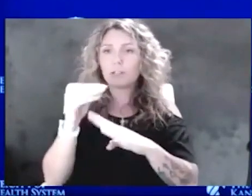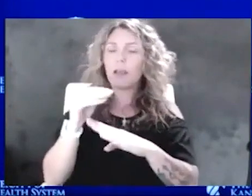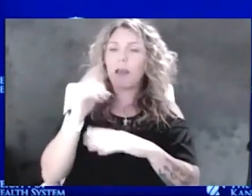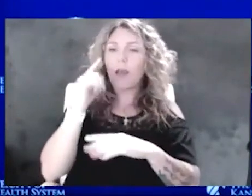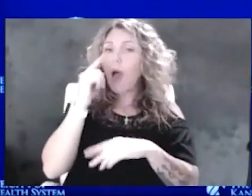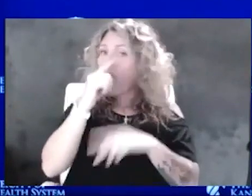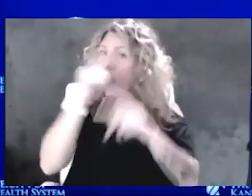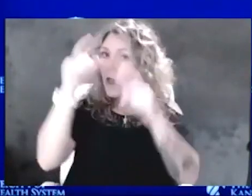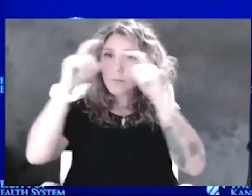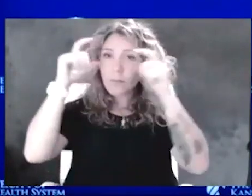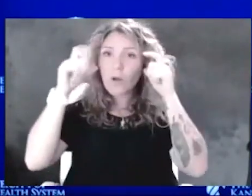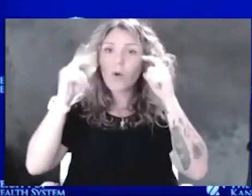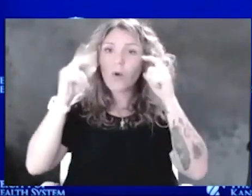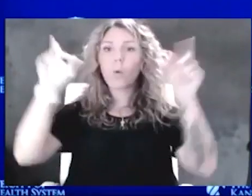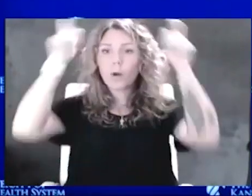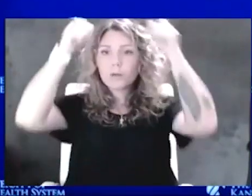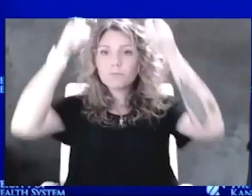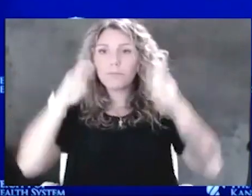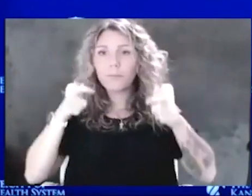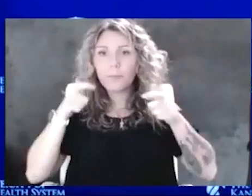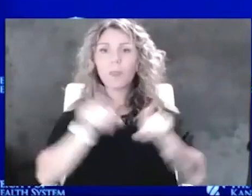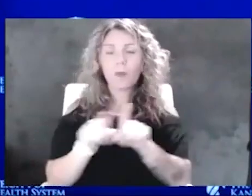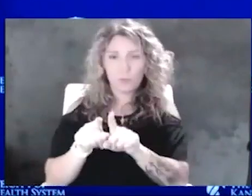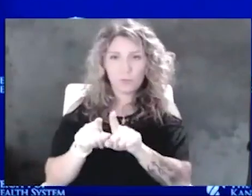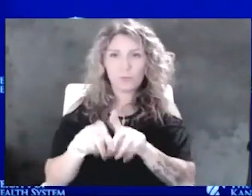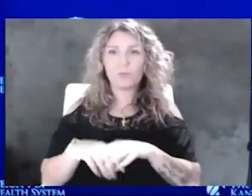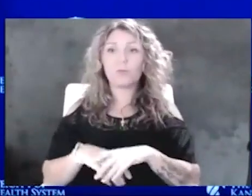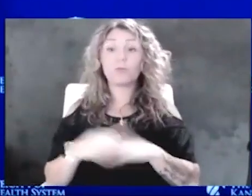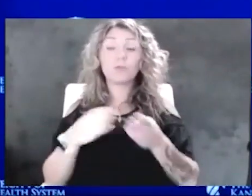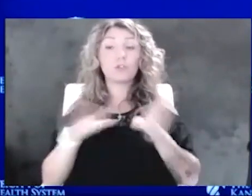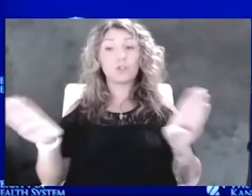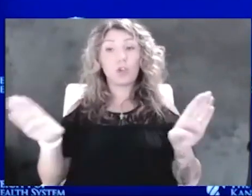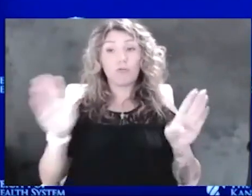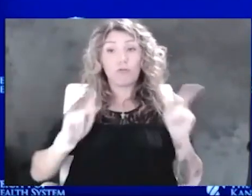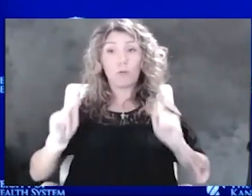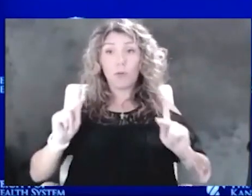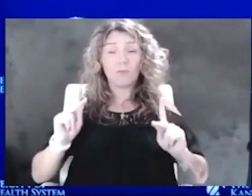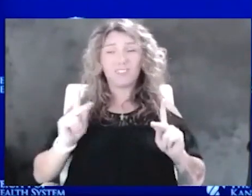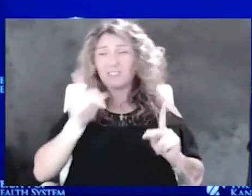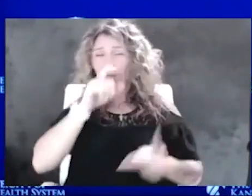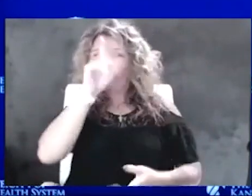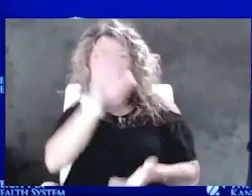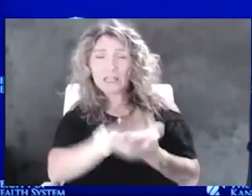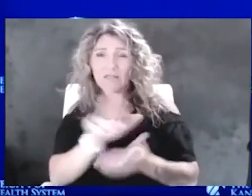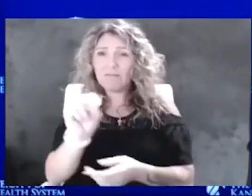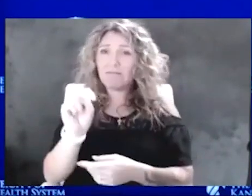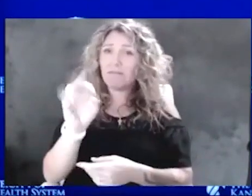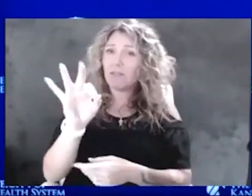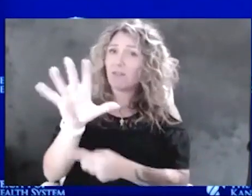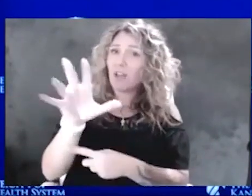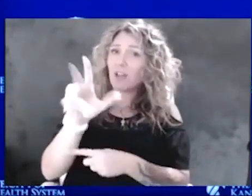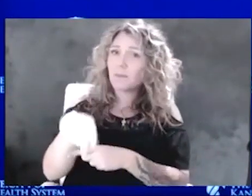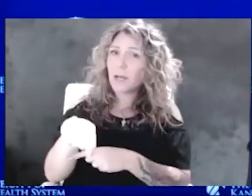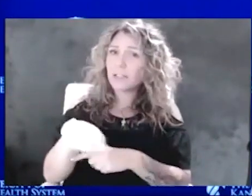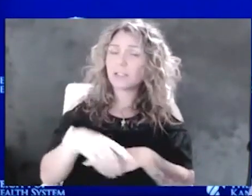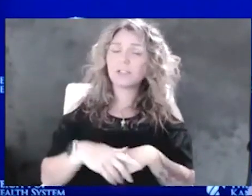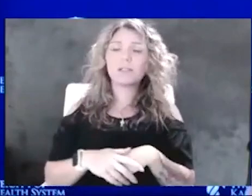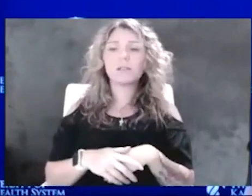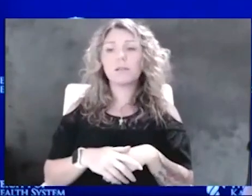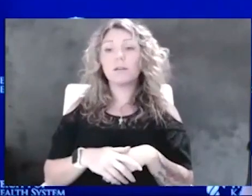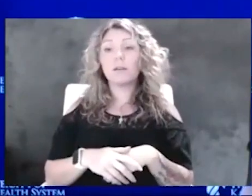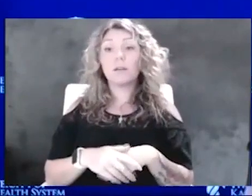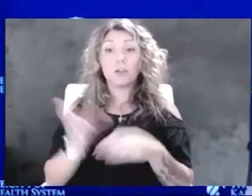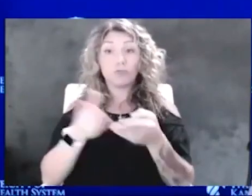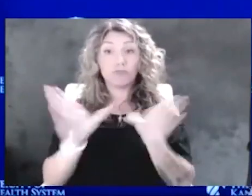mask as well. But for the general public, I don't believe the N95s are needed. It would be good if just the general public embraced